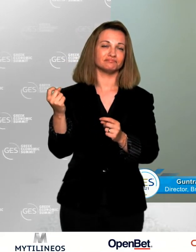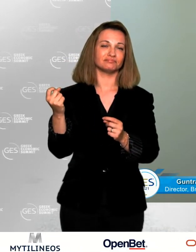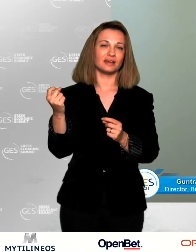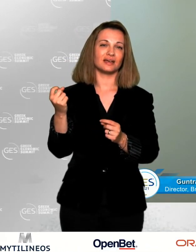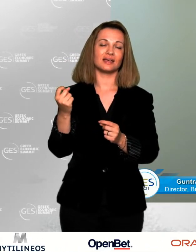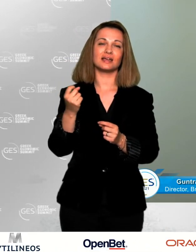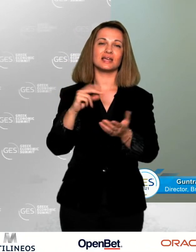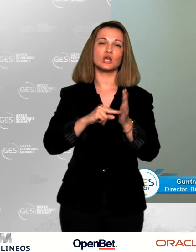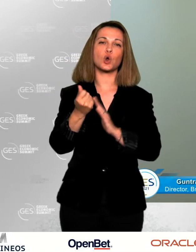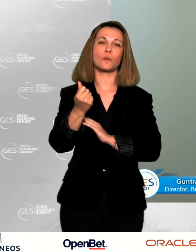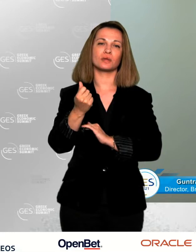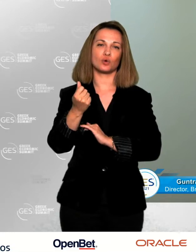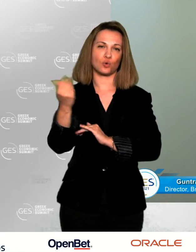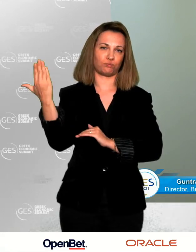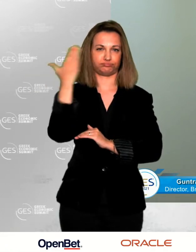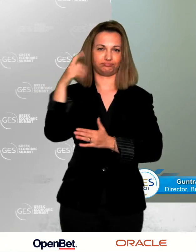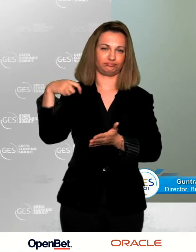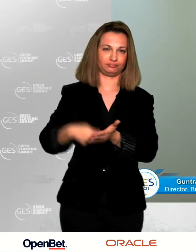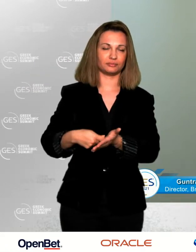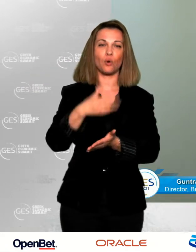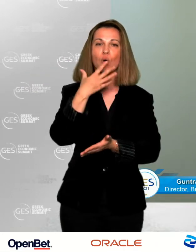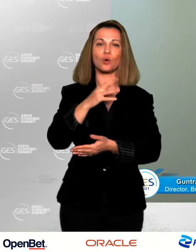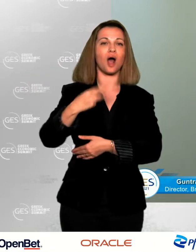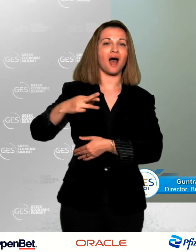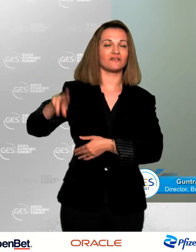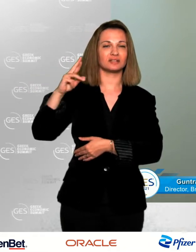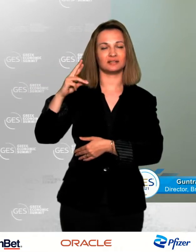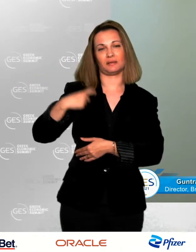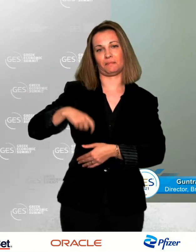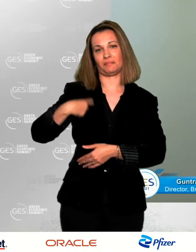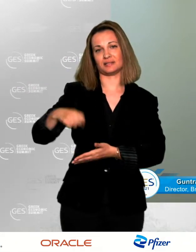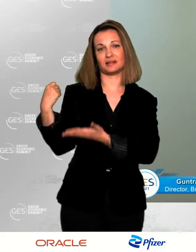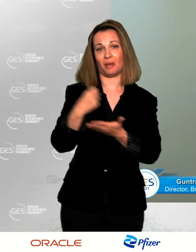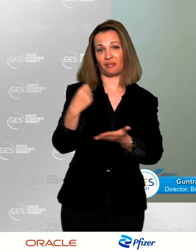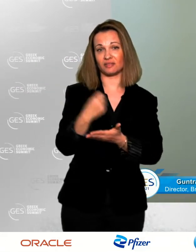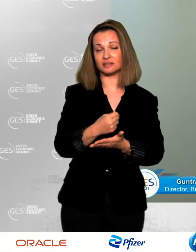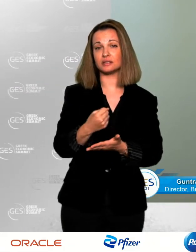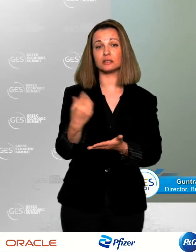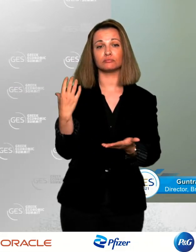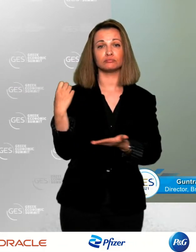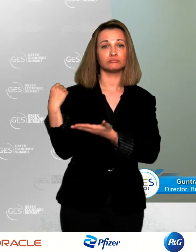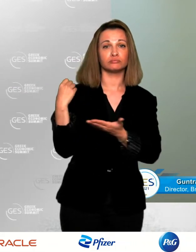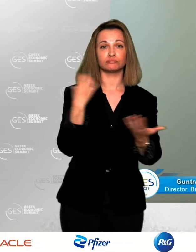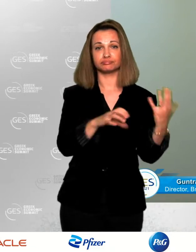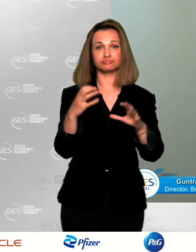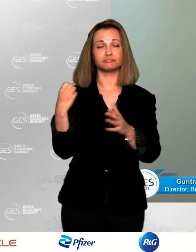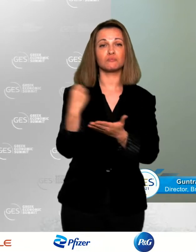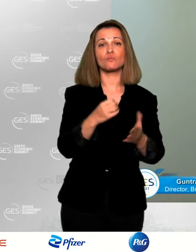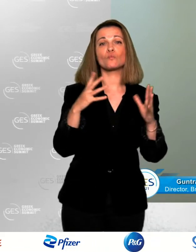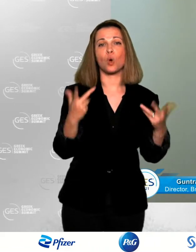to be funded by cuts elsewhere, such as cuts in social entitlement programs.